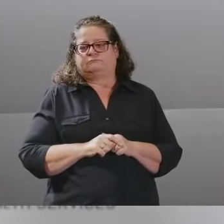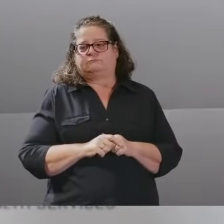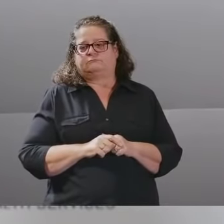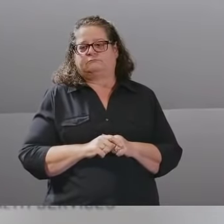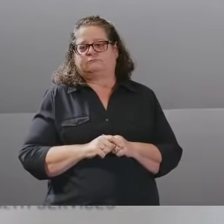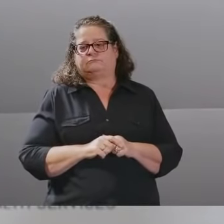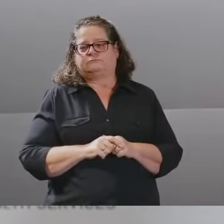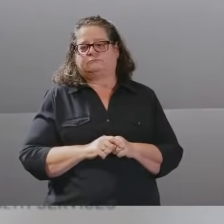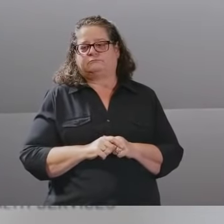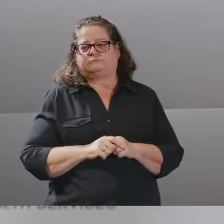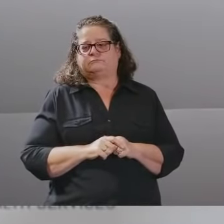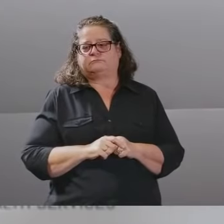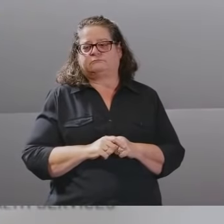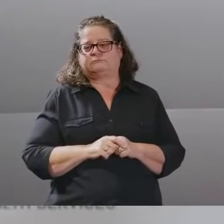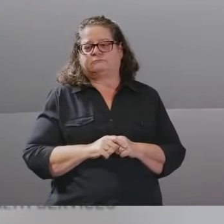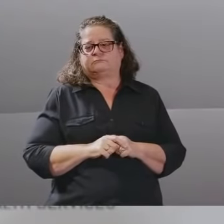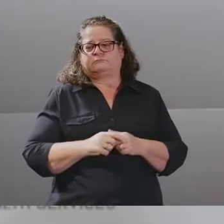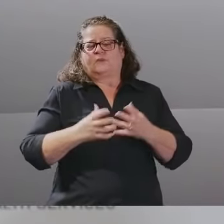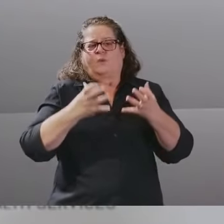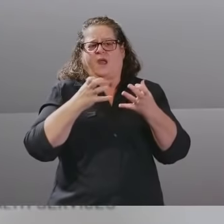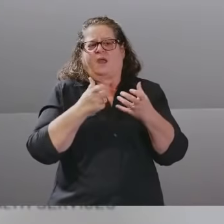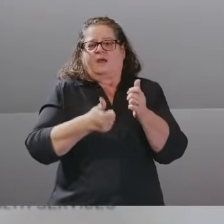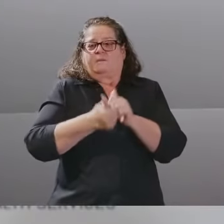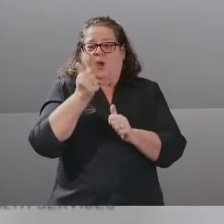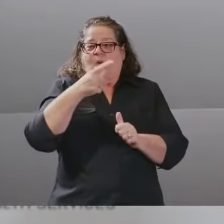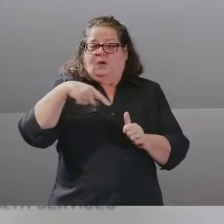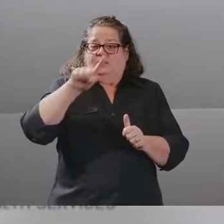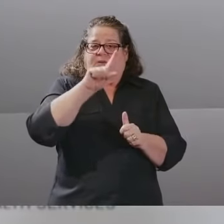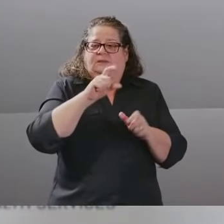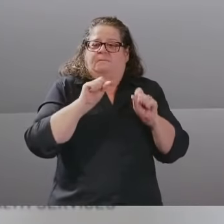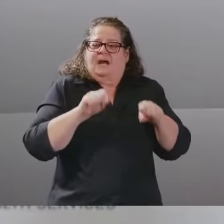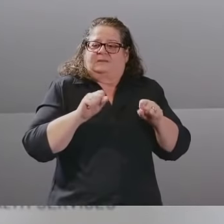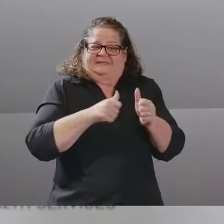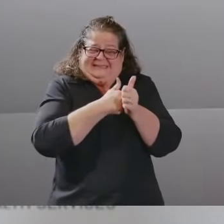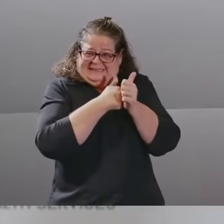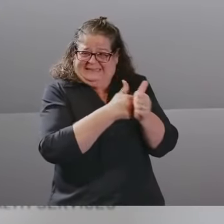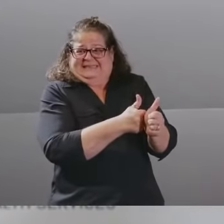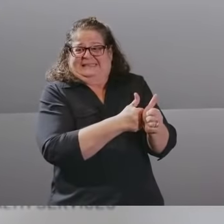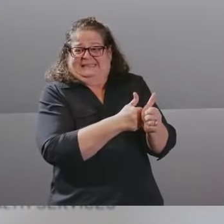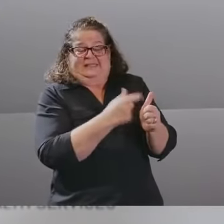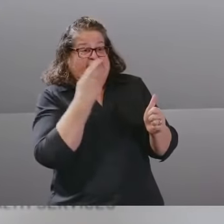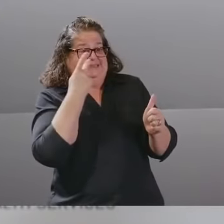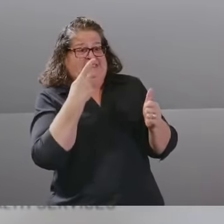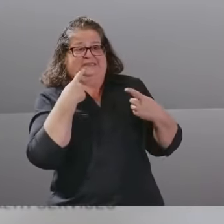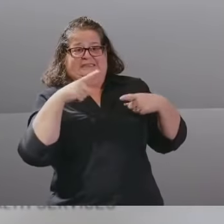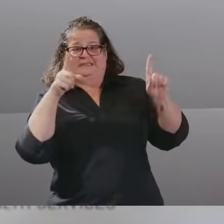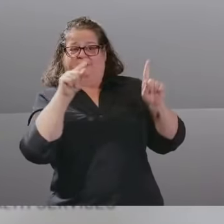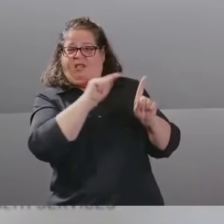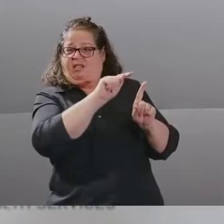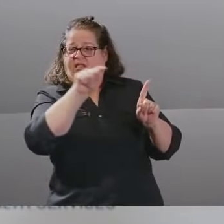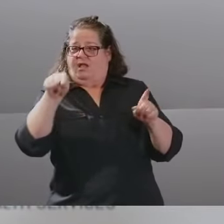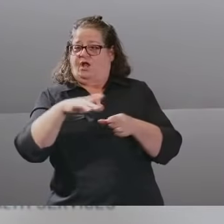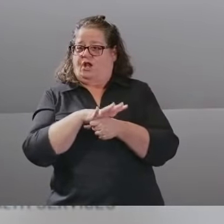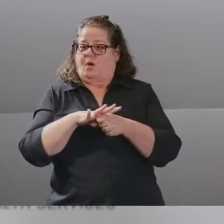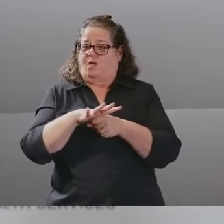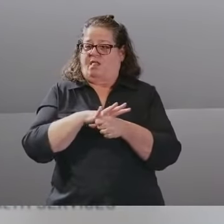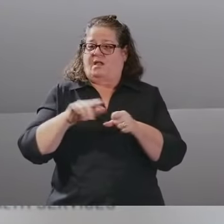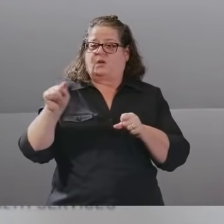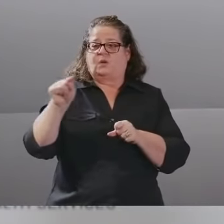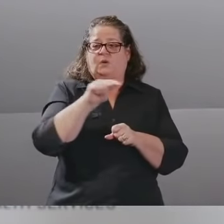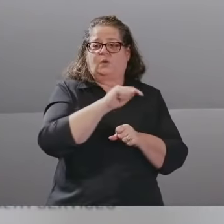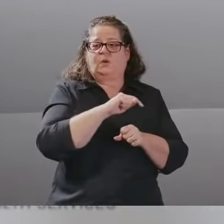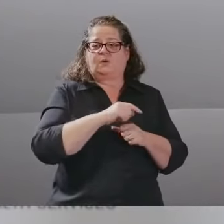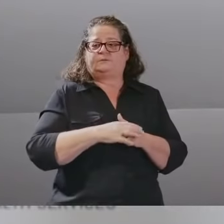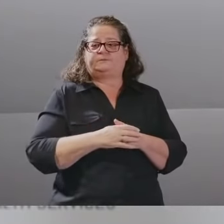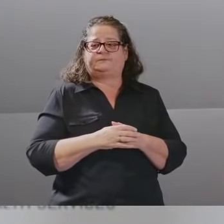compliance possible. And we've seen a lot of success with it at the local level where there is local buy-in